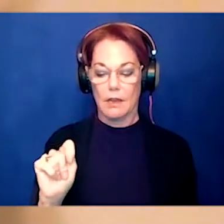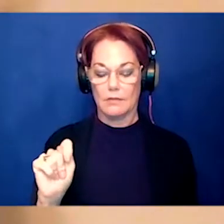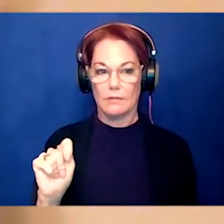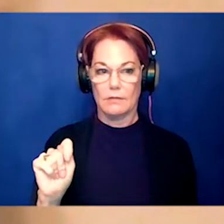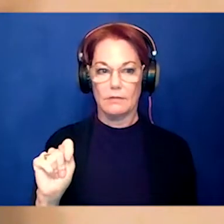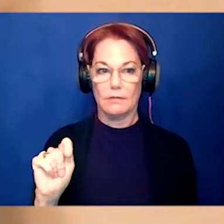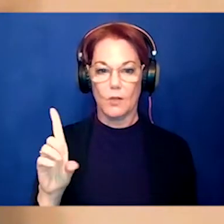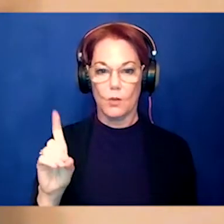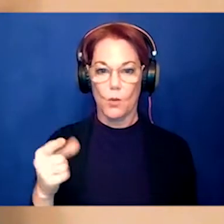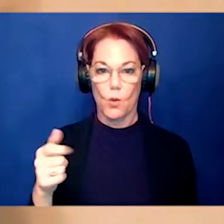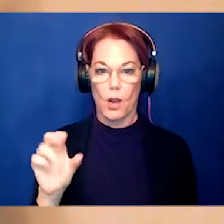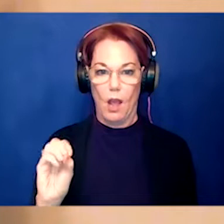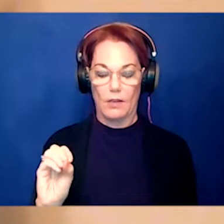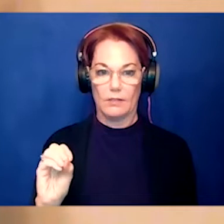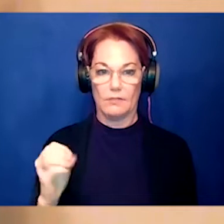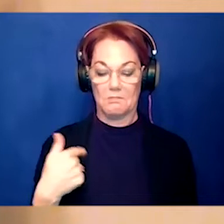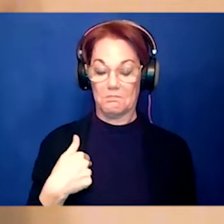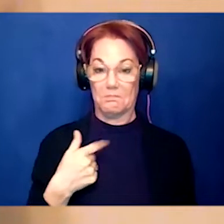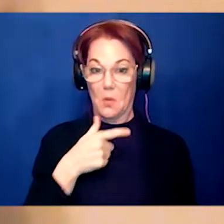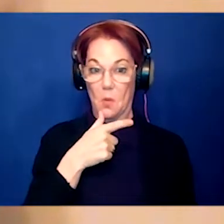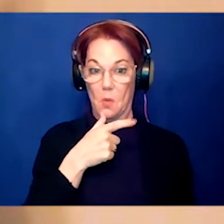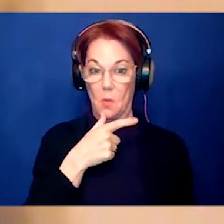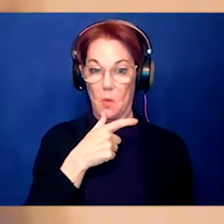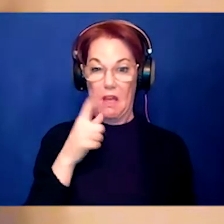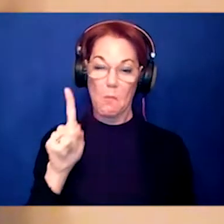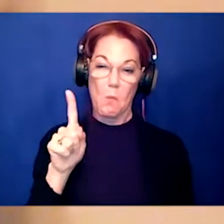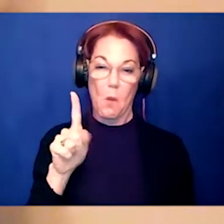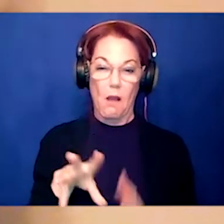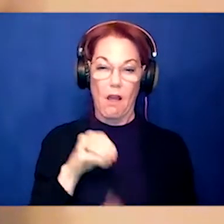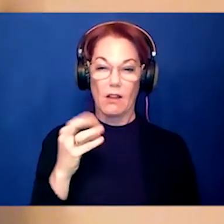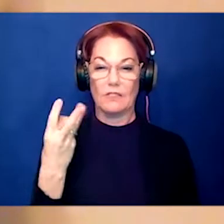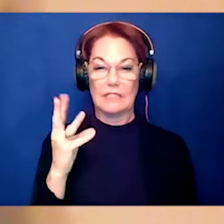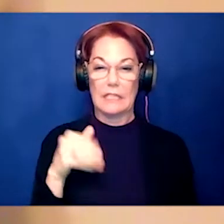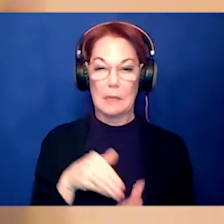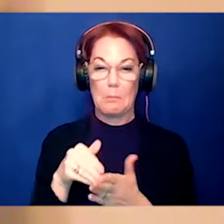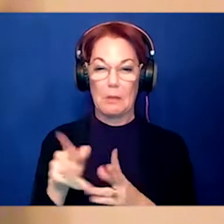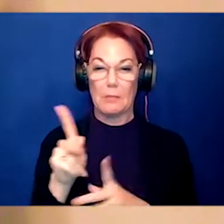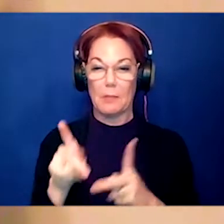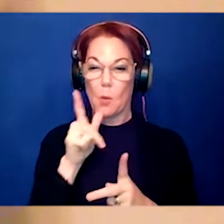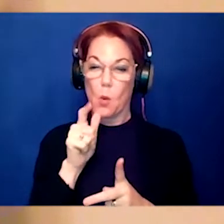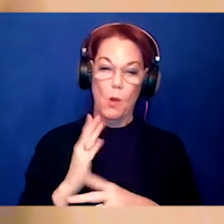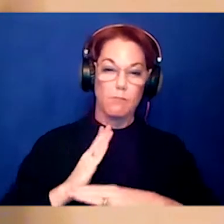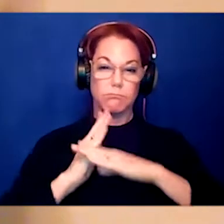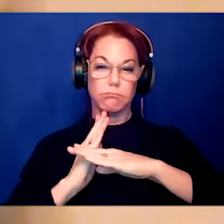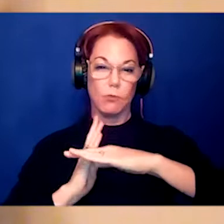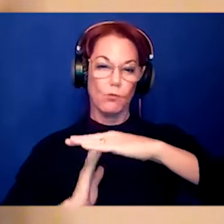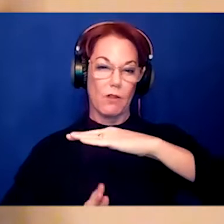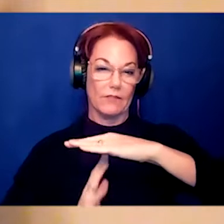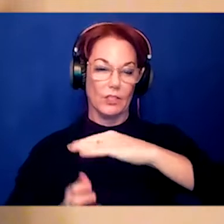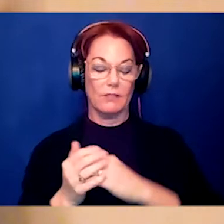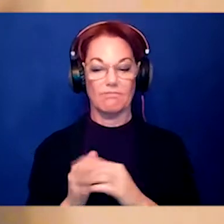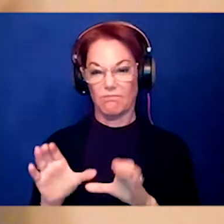the introduction. I am one of 16 million people who are in protected refugee situation. And this